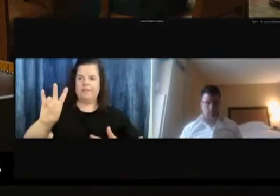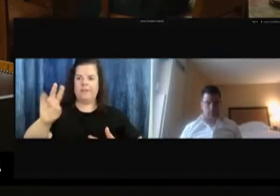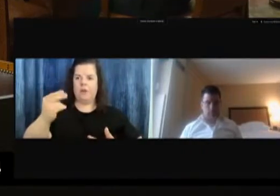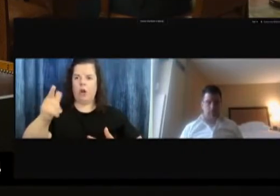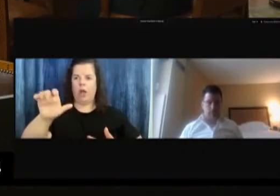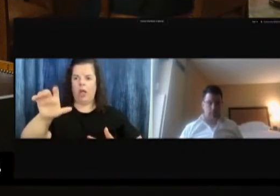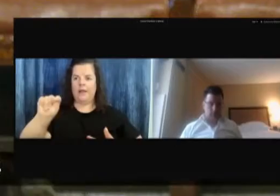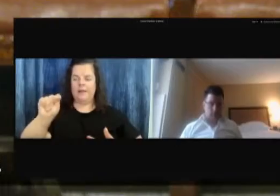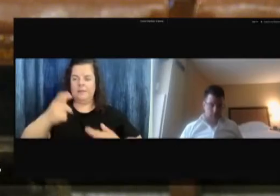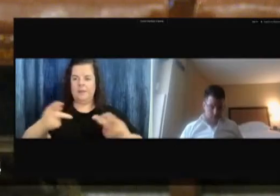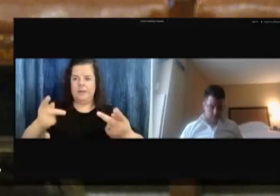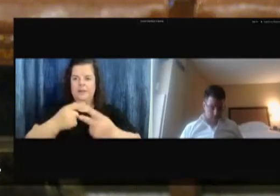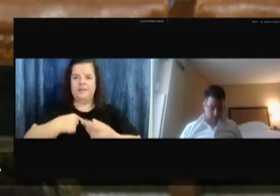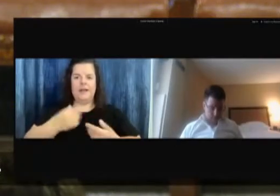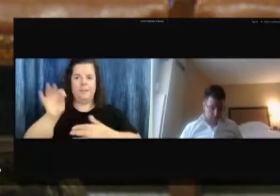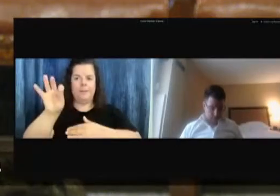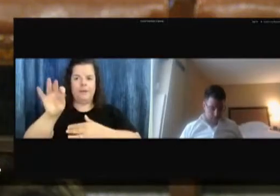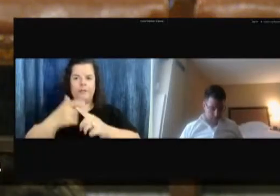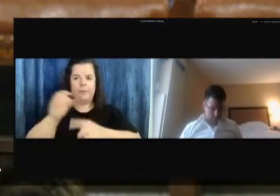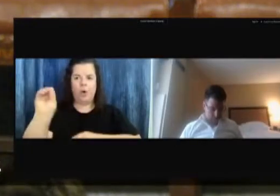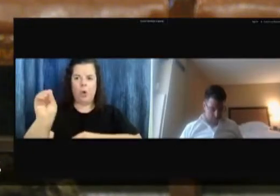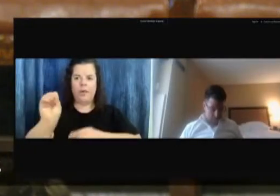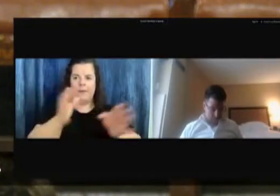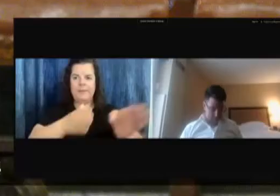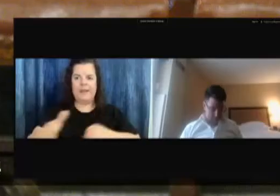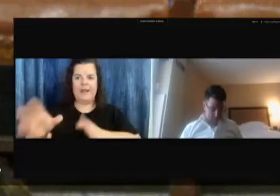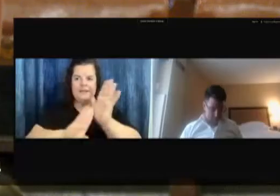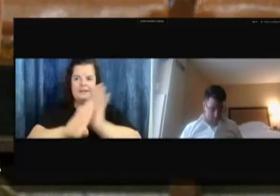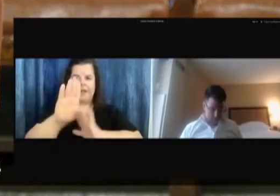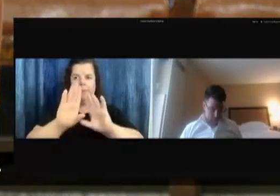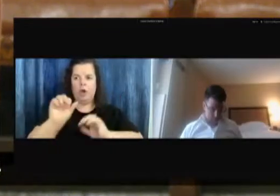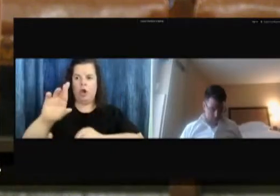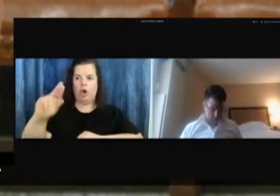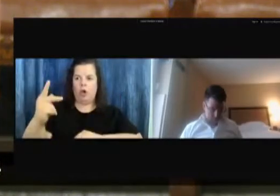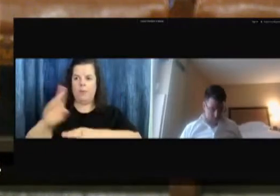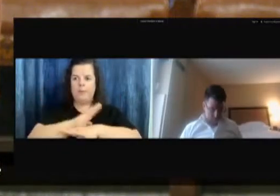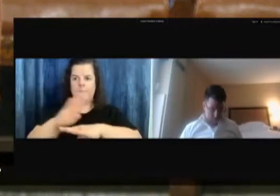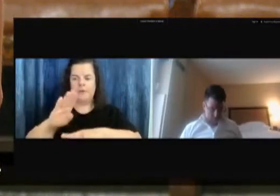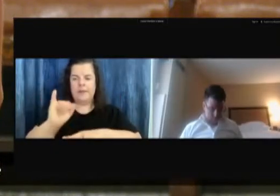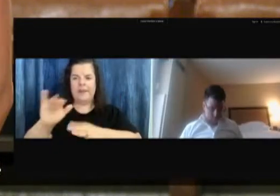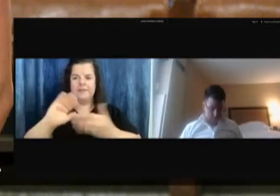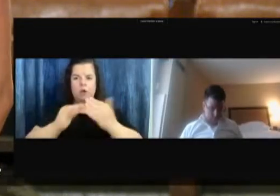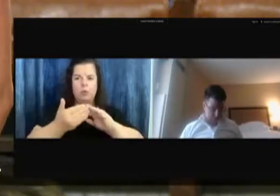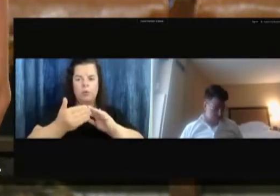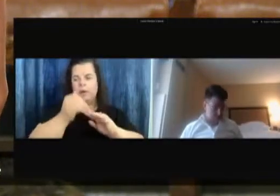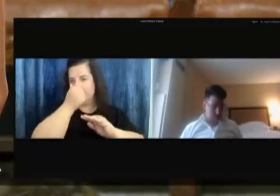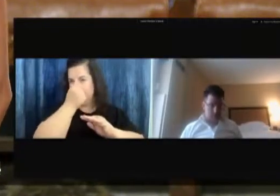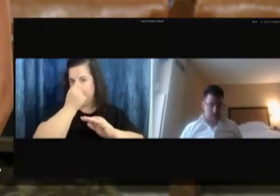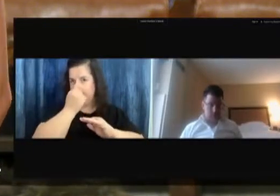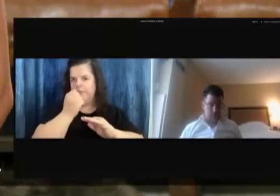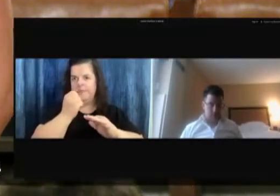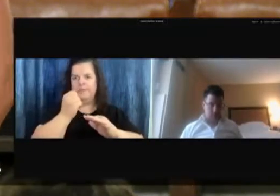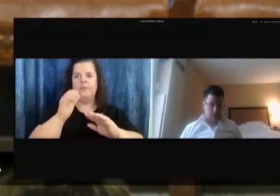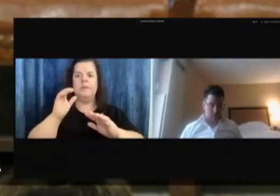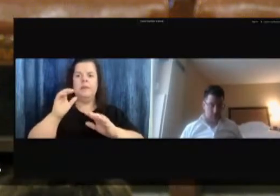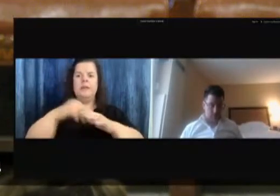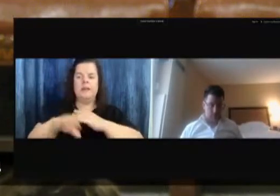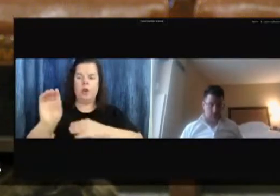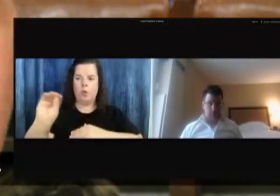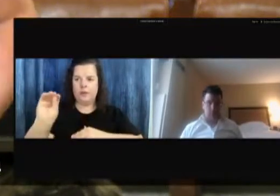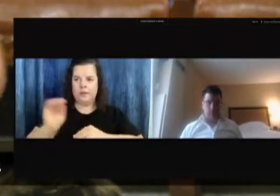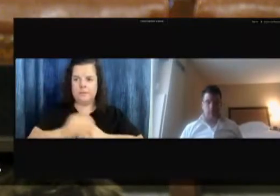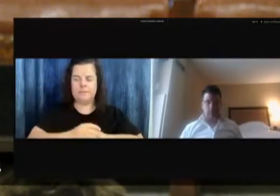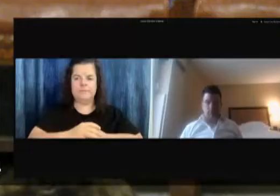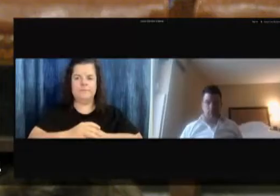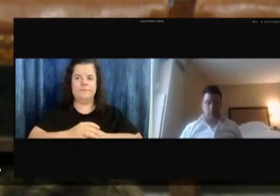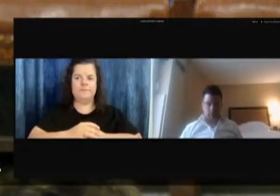delivering testimony on behalf of Oakland Planning Development Corporation, which is the community organization that reigns in Oakland. So I'm